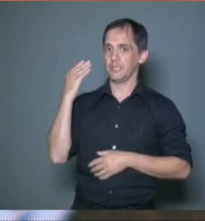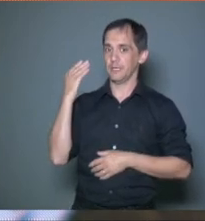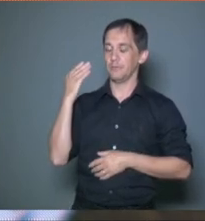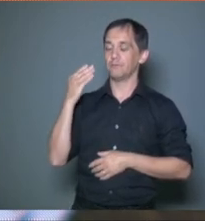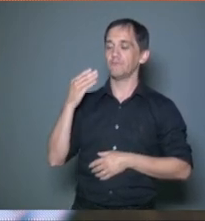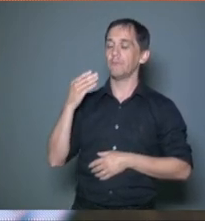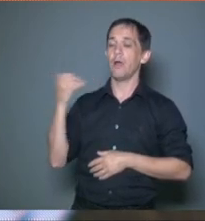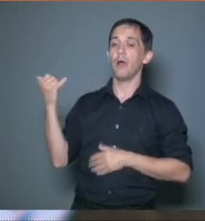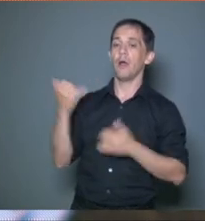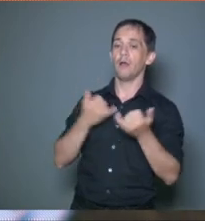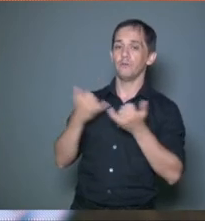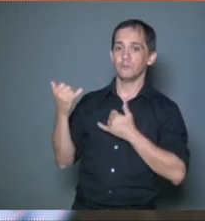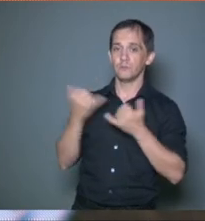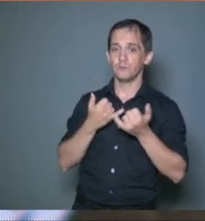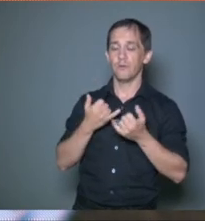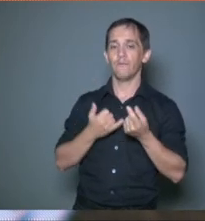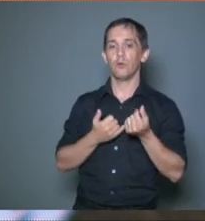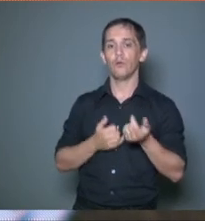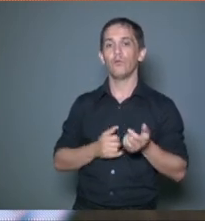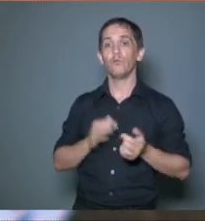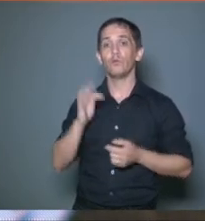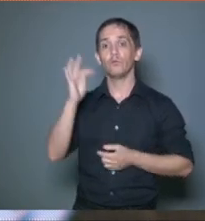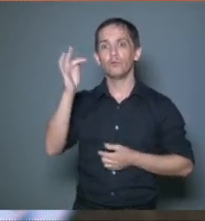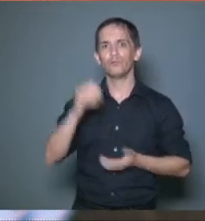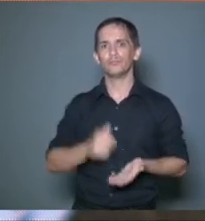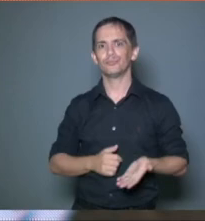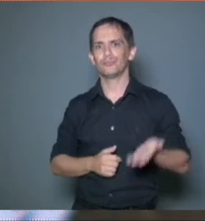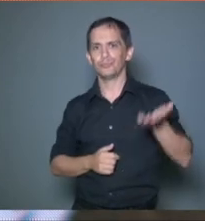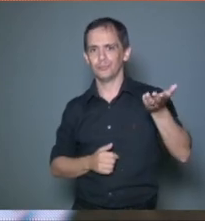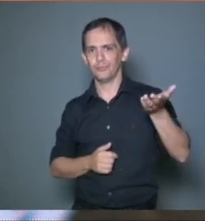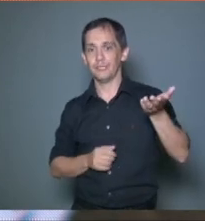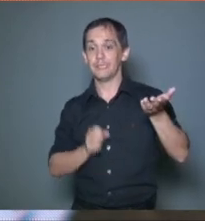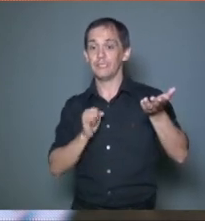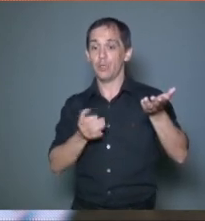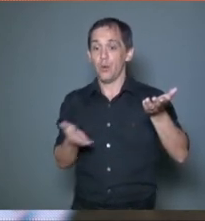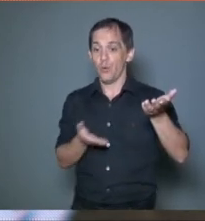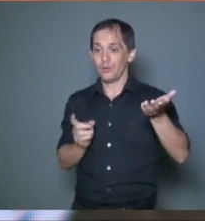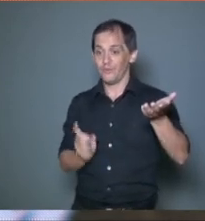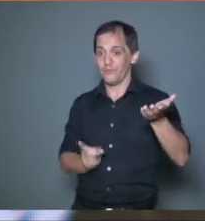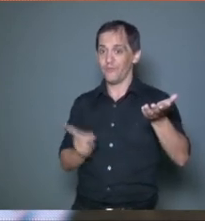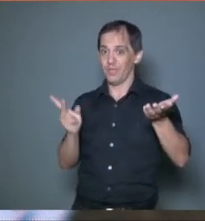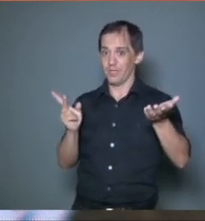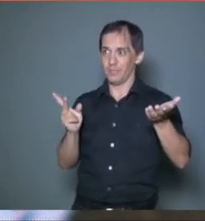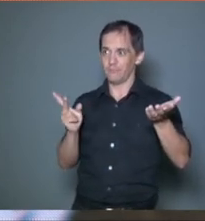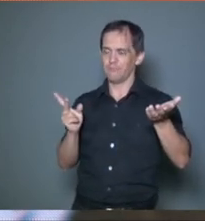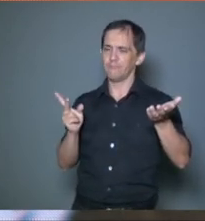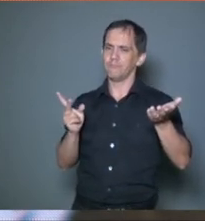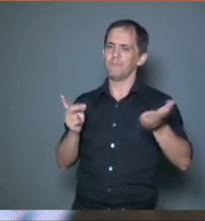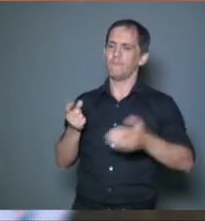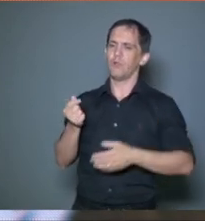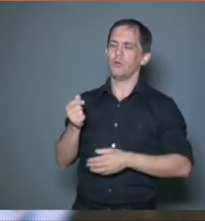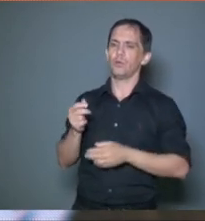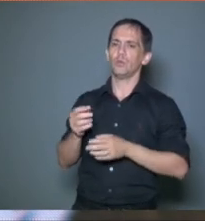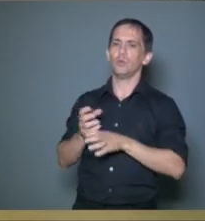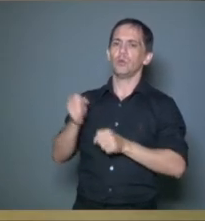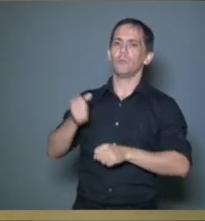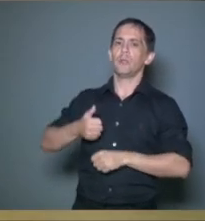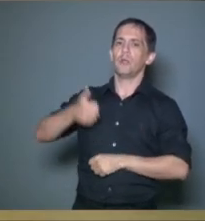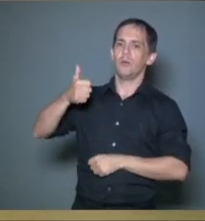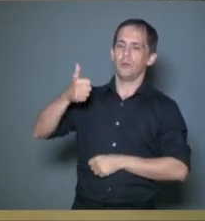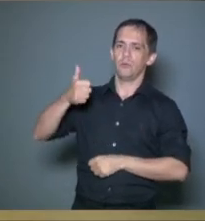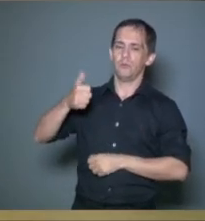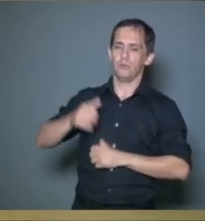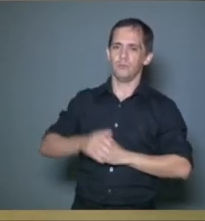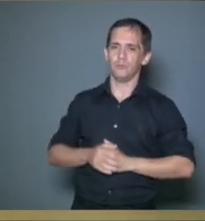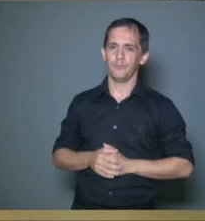prices have gone up. So if we sell today, we are selling at better prices than 1 month